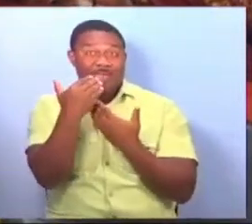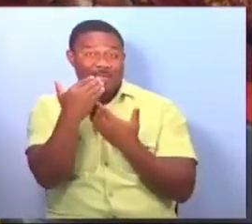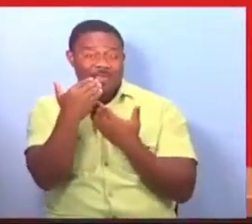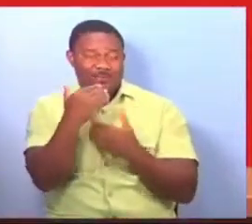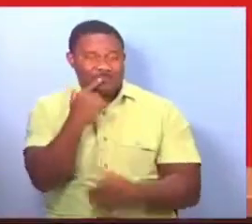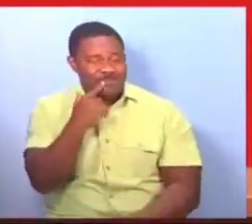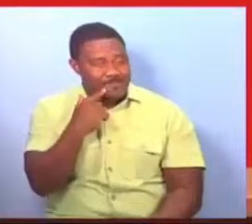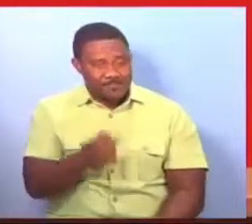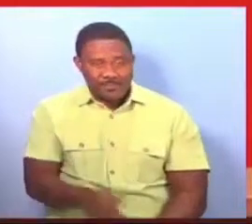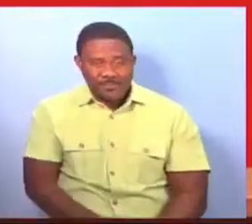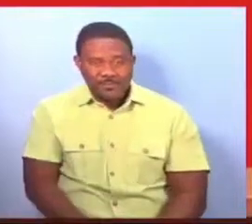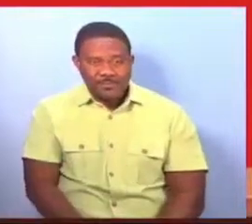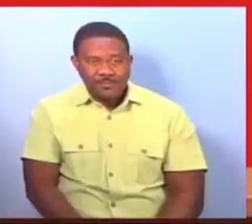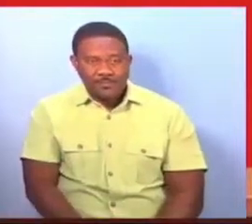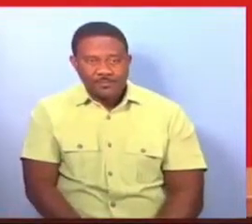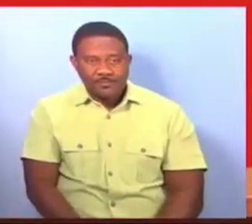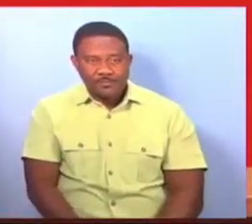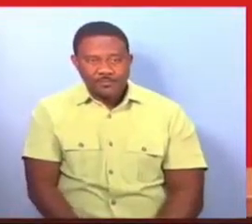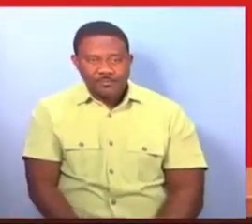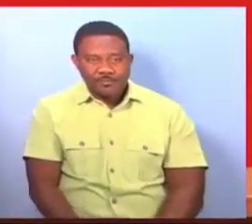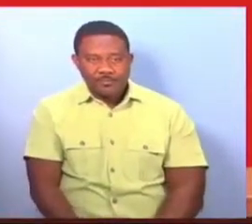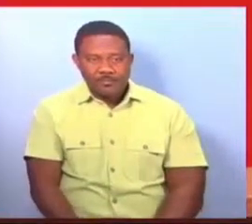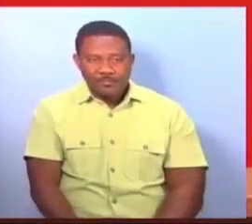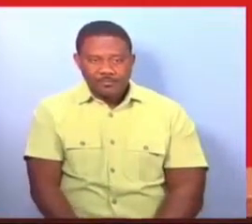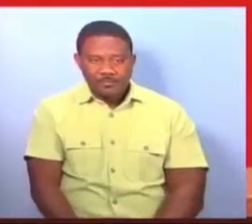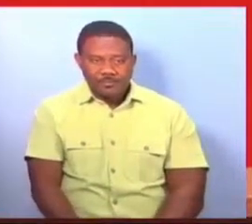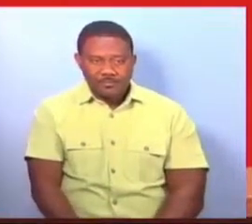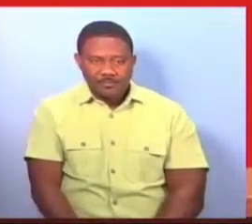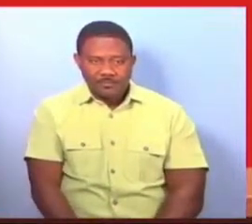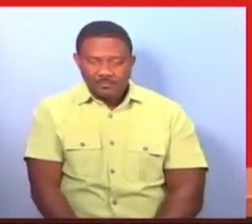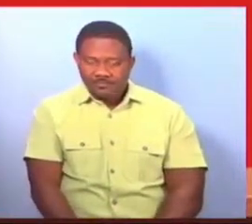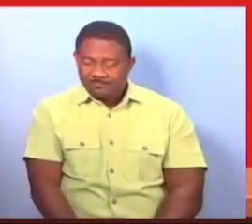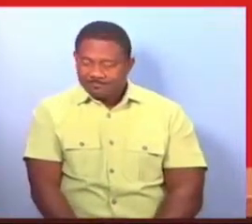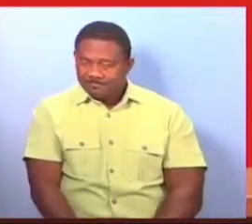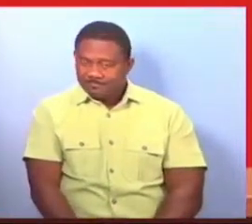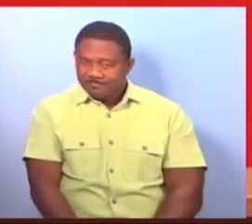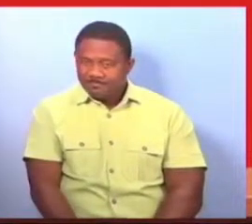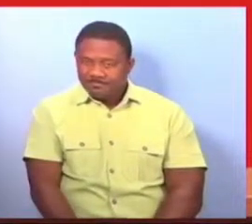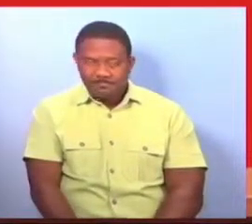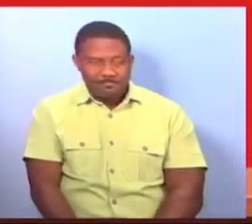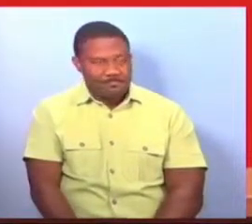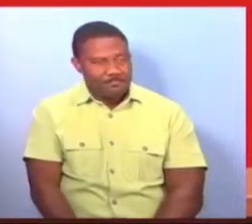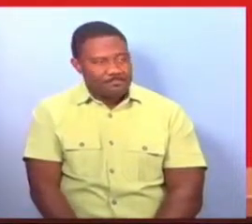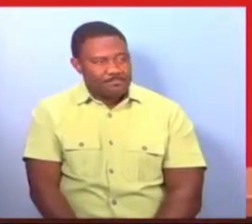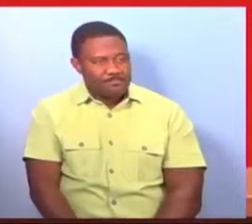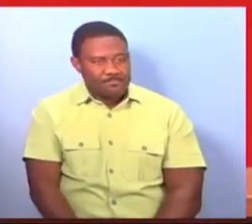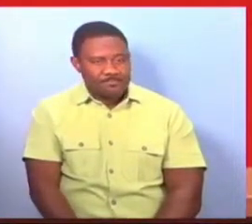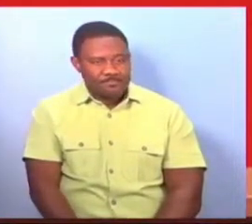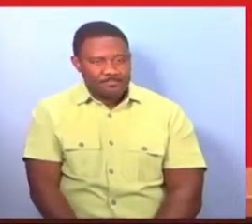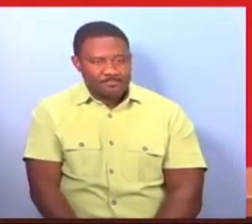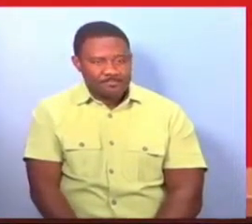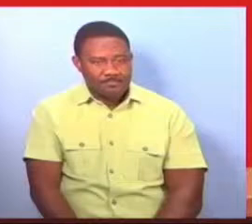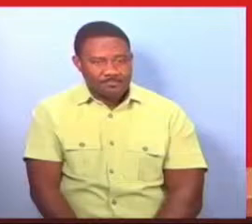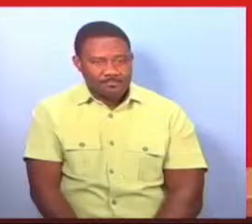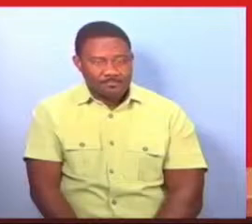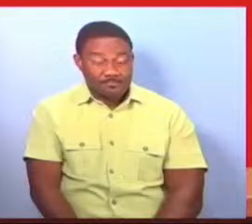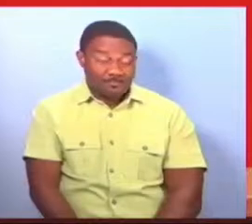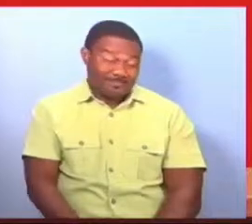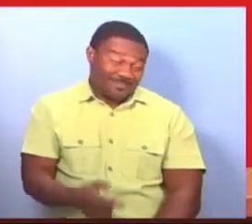Speaker. Thank you very much, Honorable Member have to be